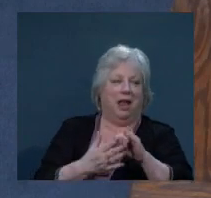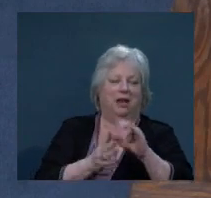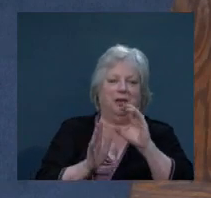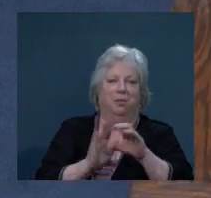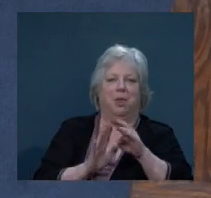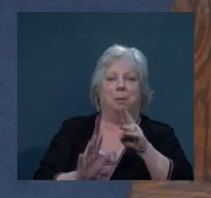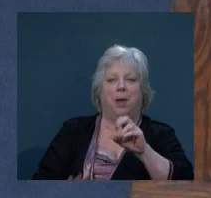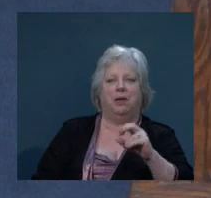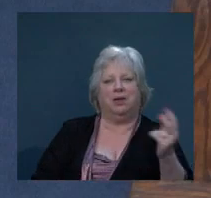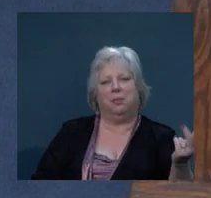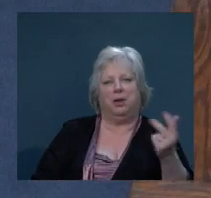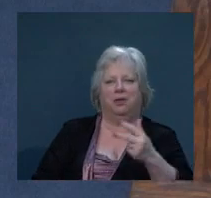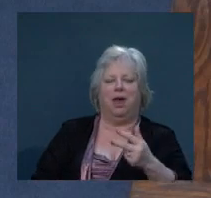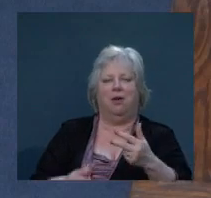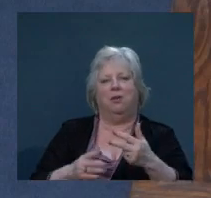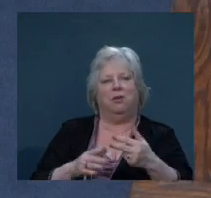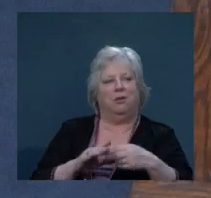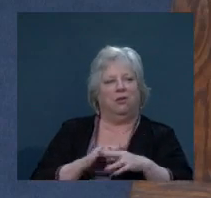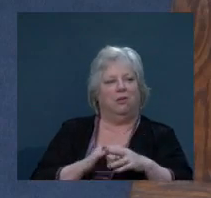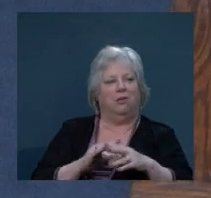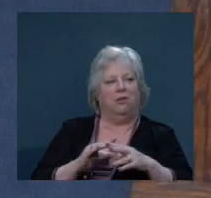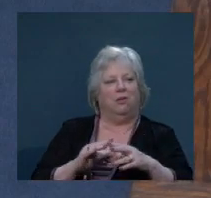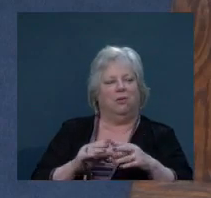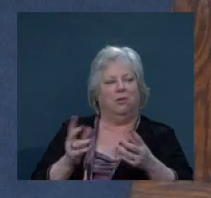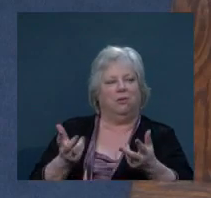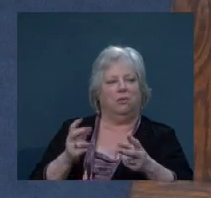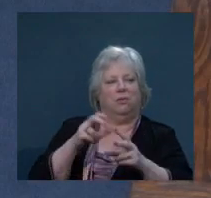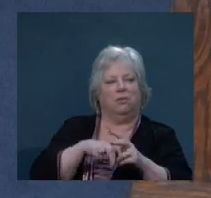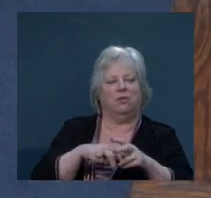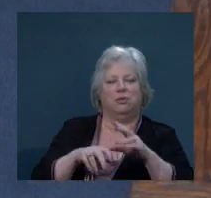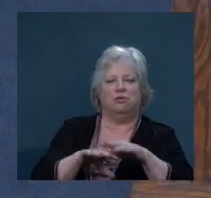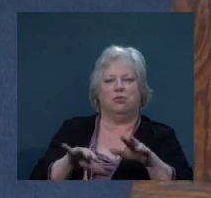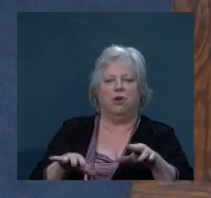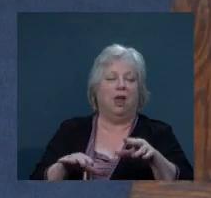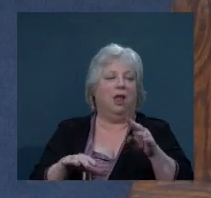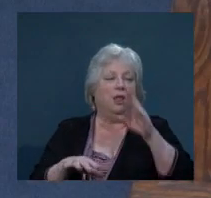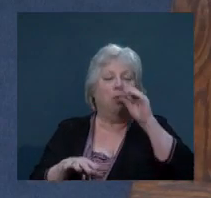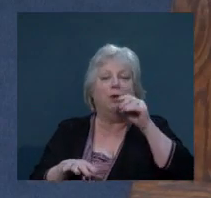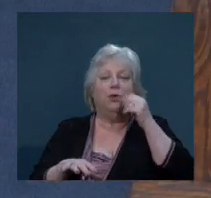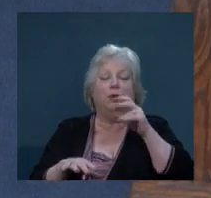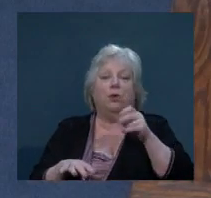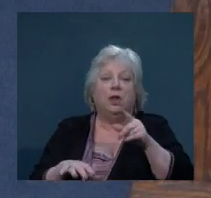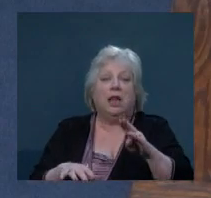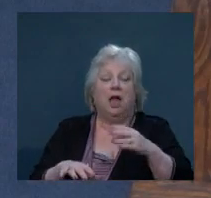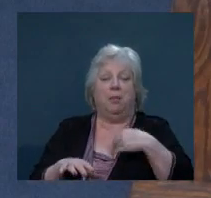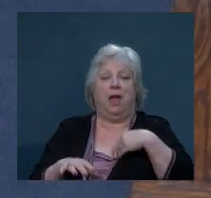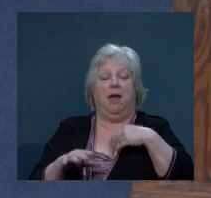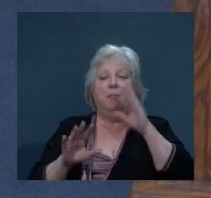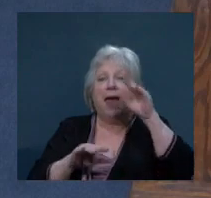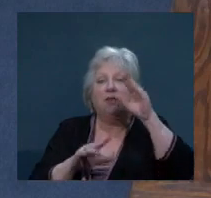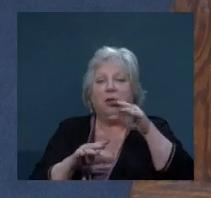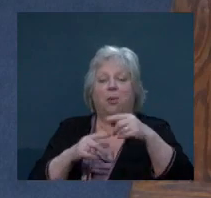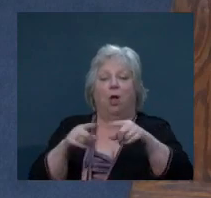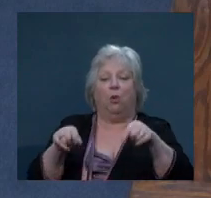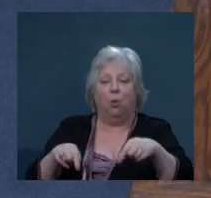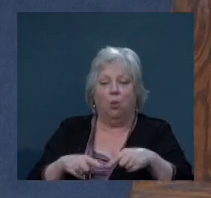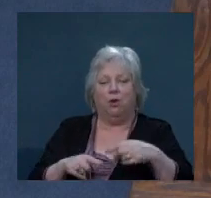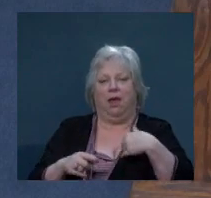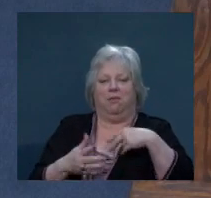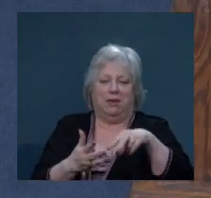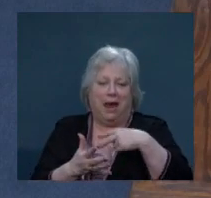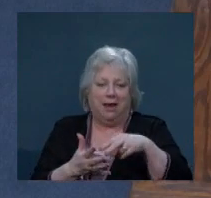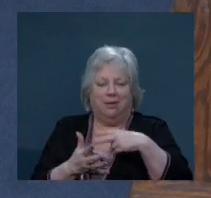kids to the Boys and Girls Club. Boys and Girls Club has a basketball court in there. They have dances in there. When there's dances